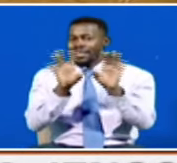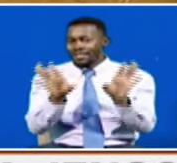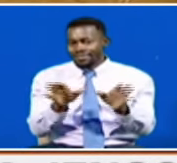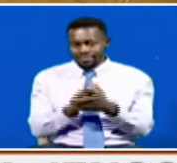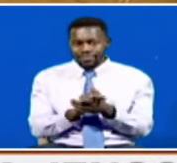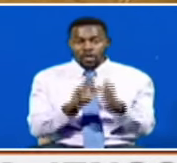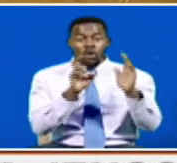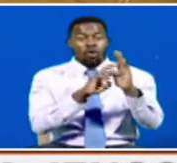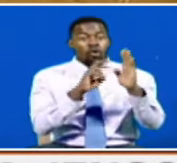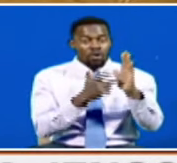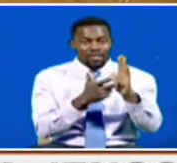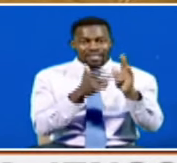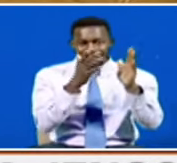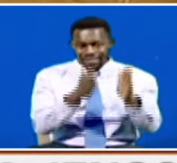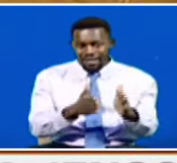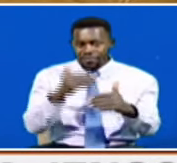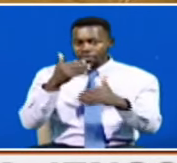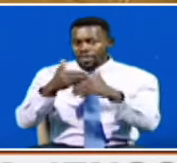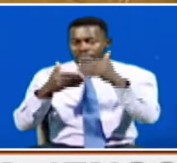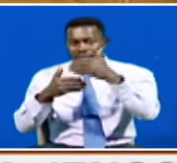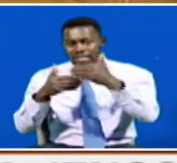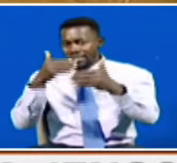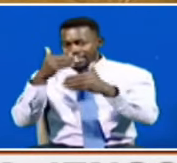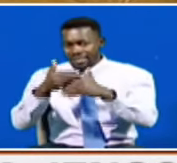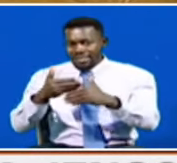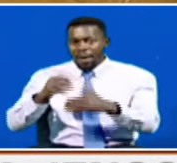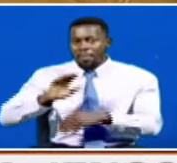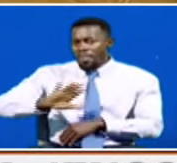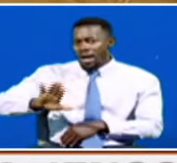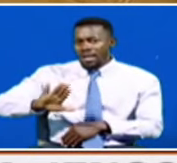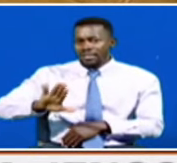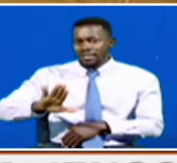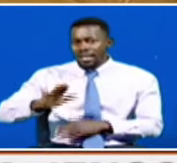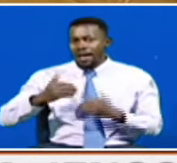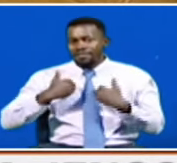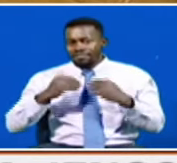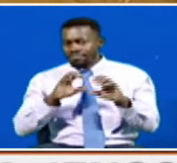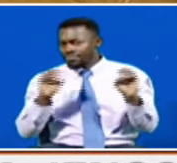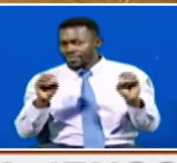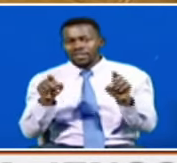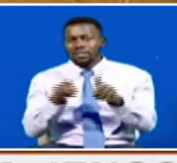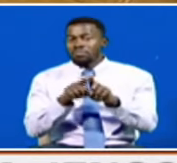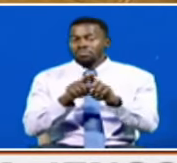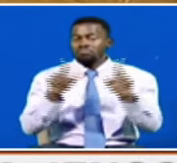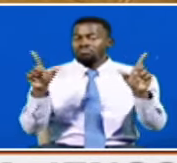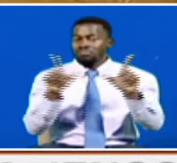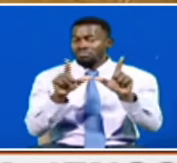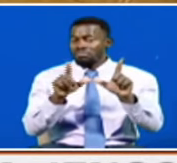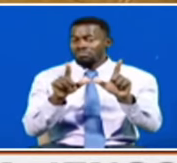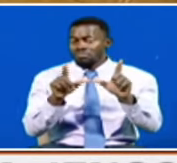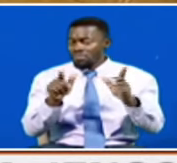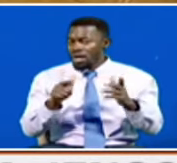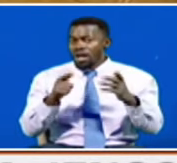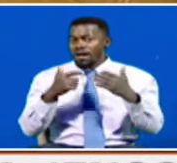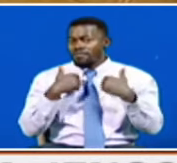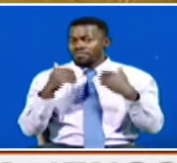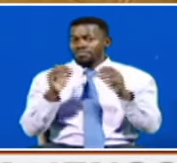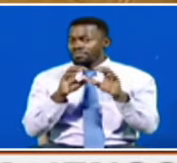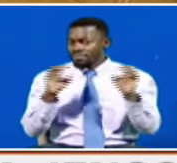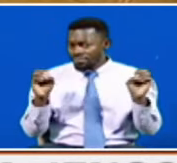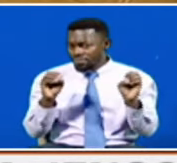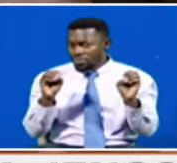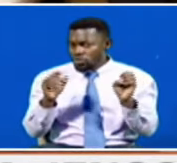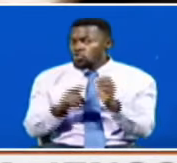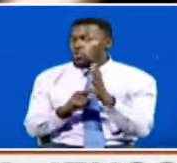does not owe Senator Cherargei any duty to show him the completion certificate or any other document for that